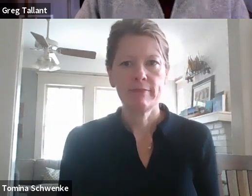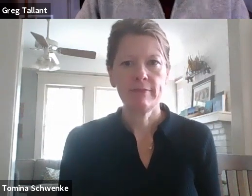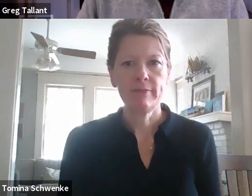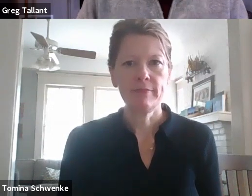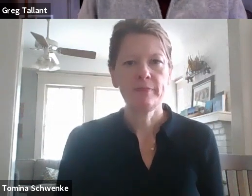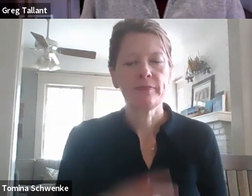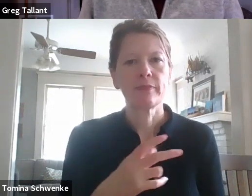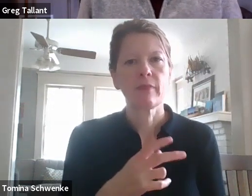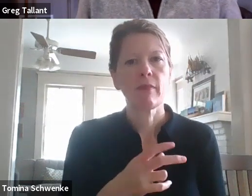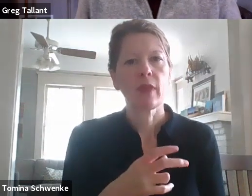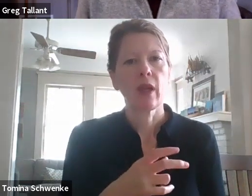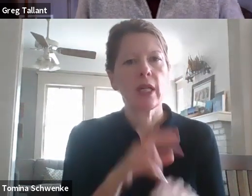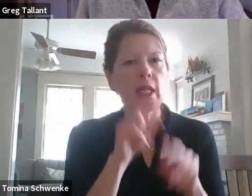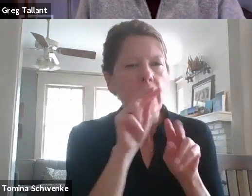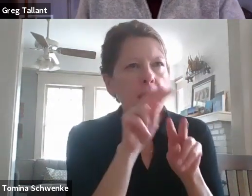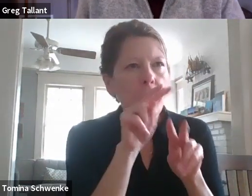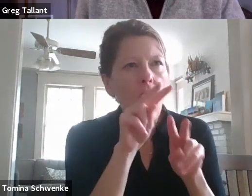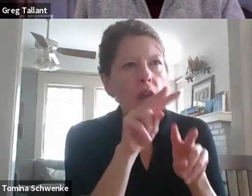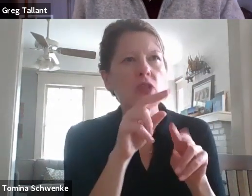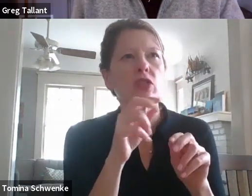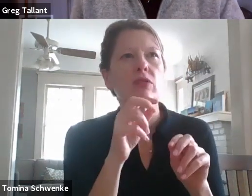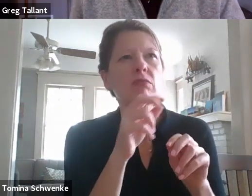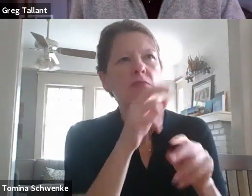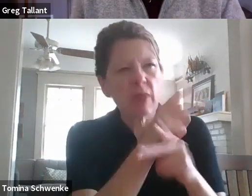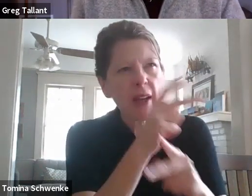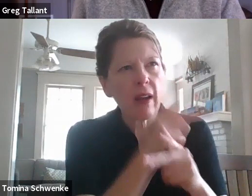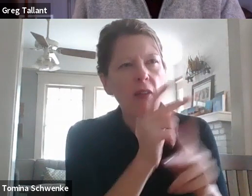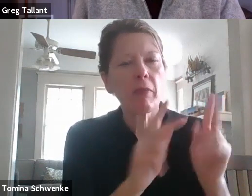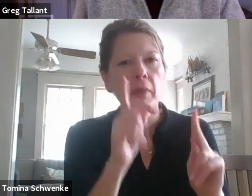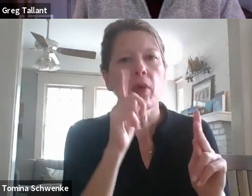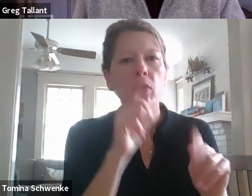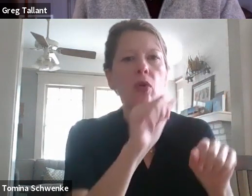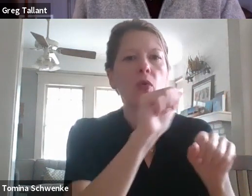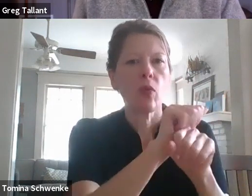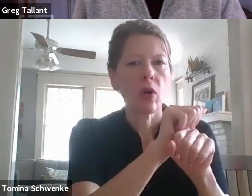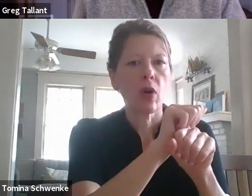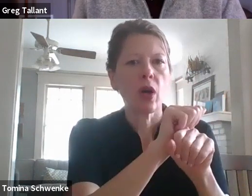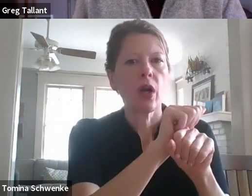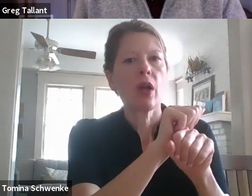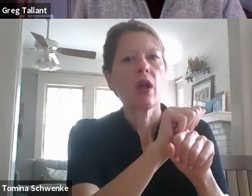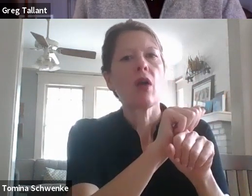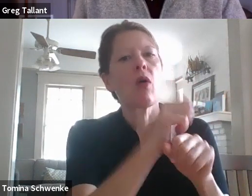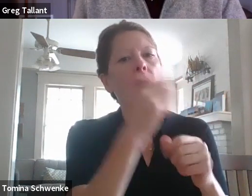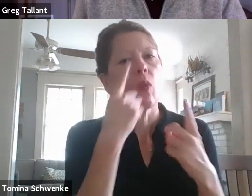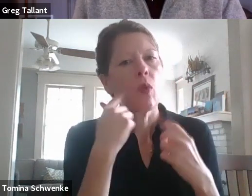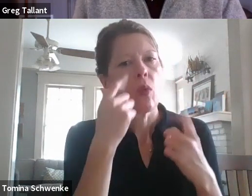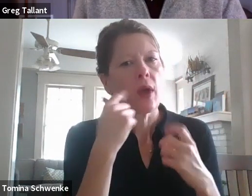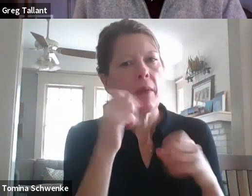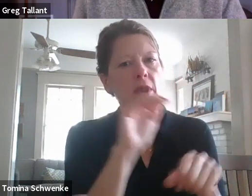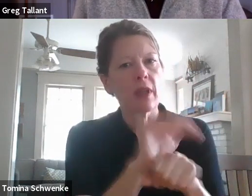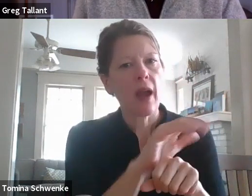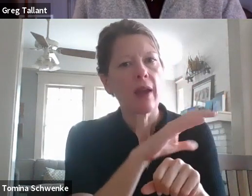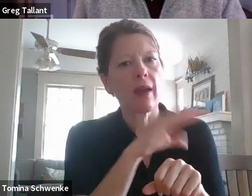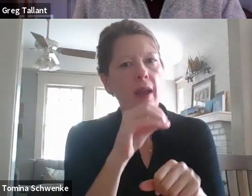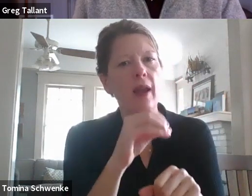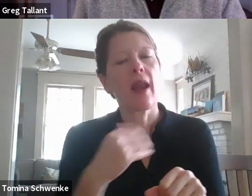Keep watch, dear Lord, with those who work or watch or weep this night, and give your angels charge over